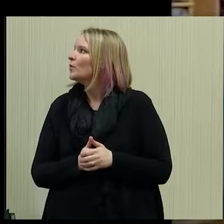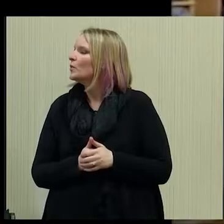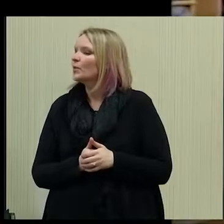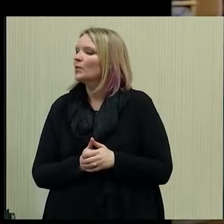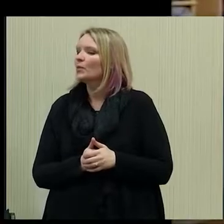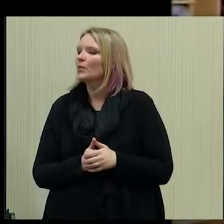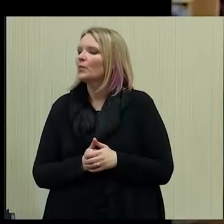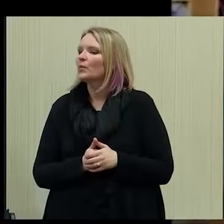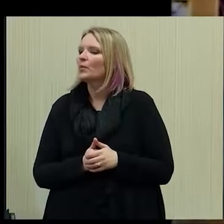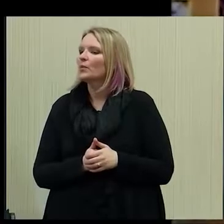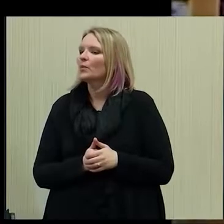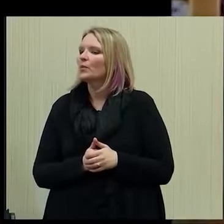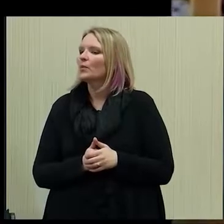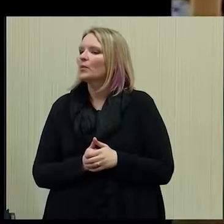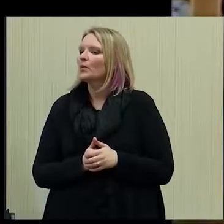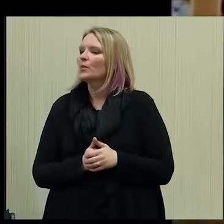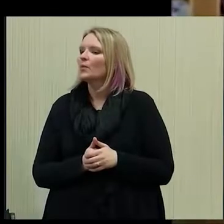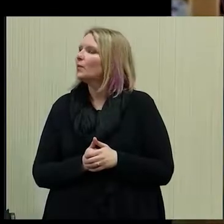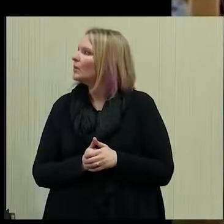This.